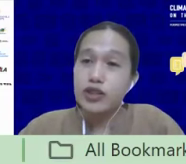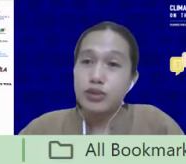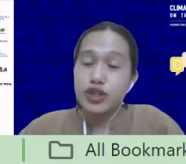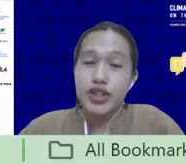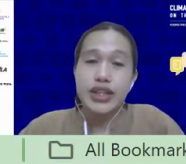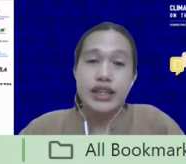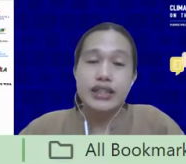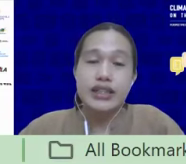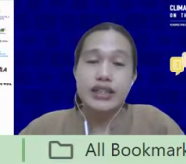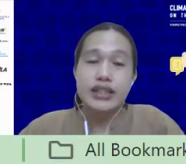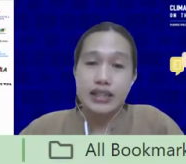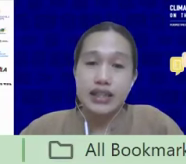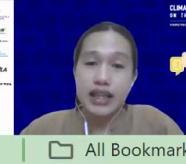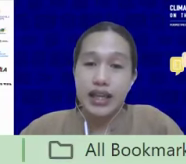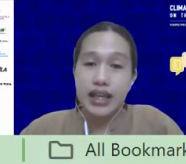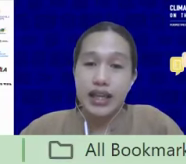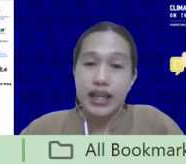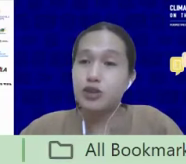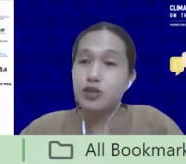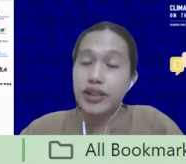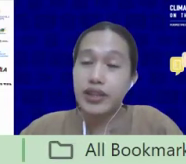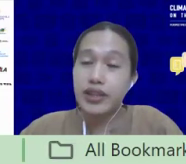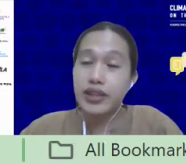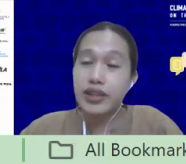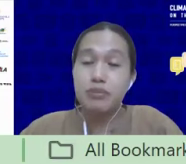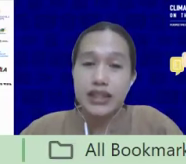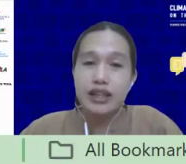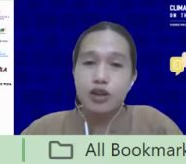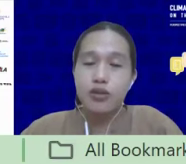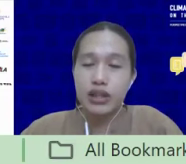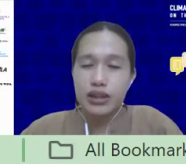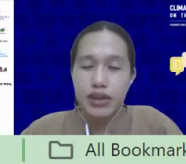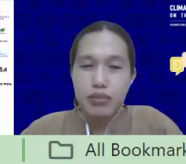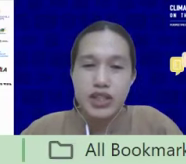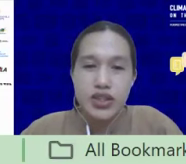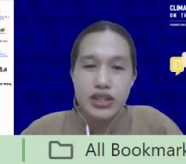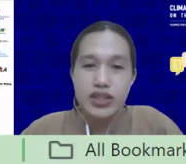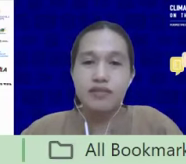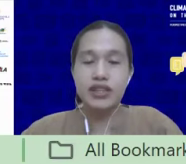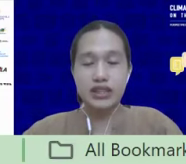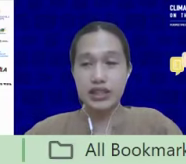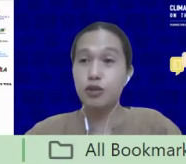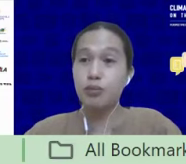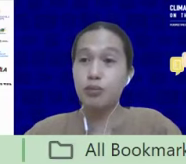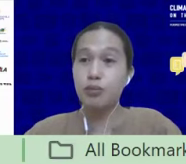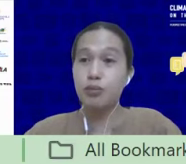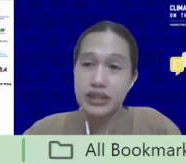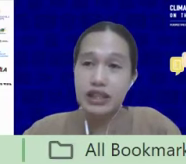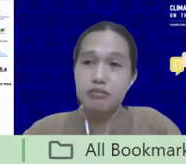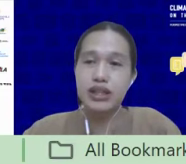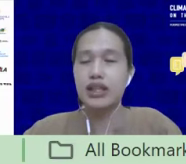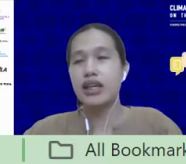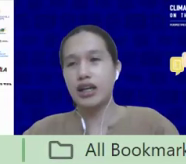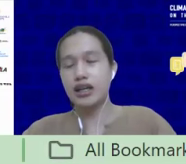Our contribution is, as they said, it's 1/3 of 1%. Though based on this graph, it's